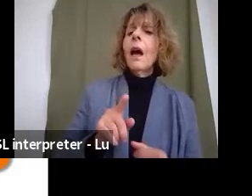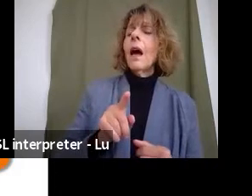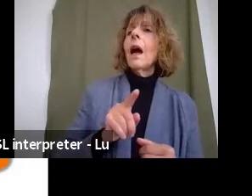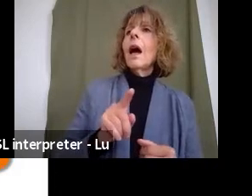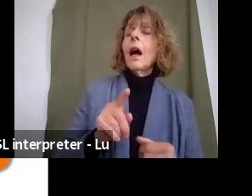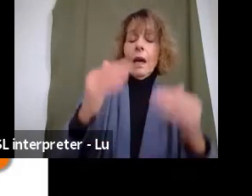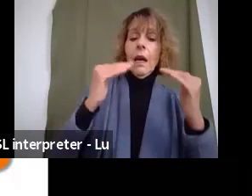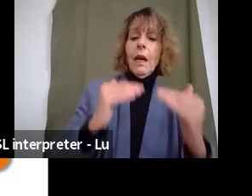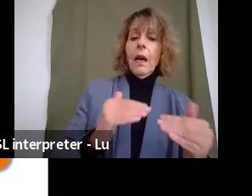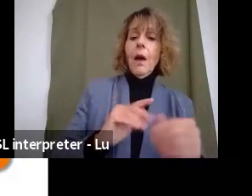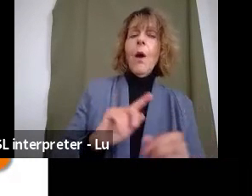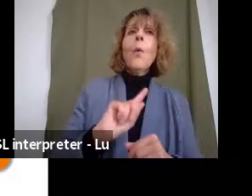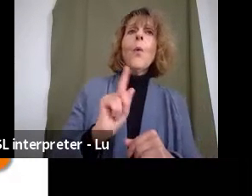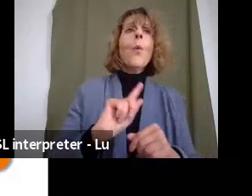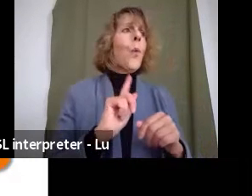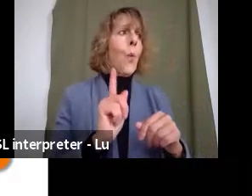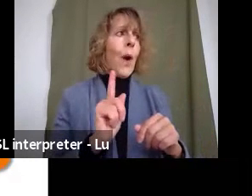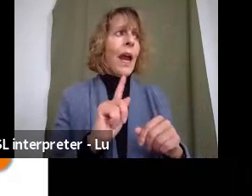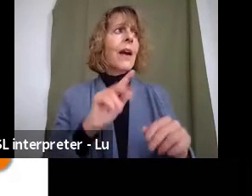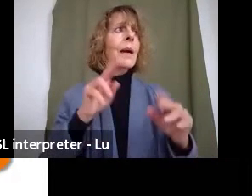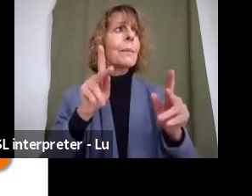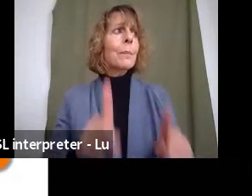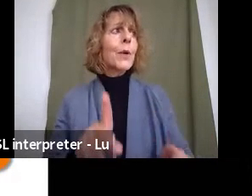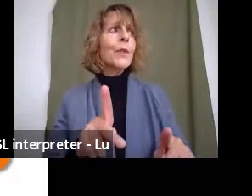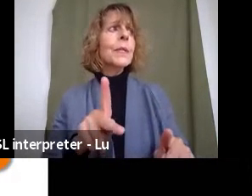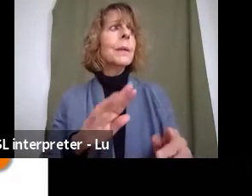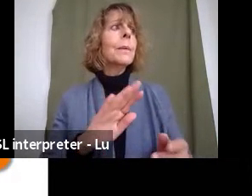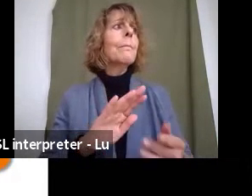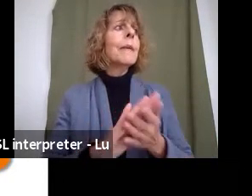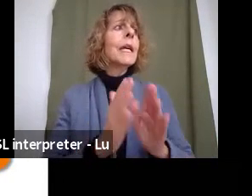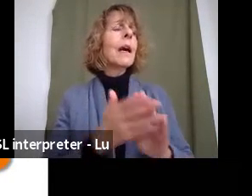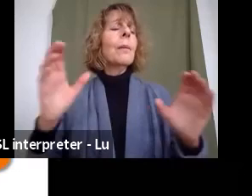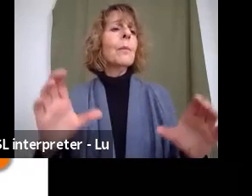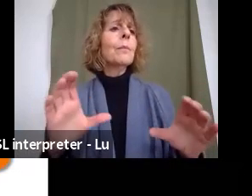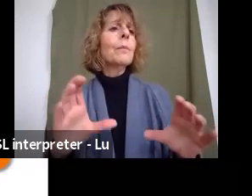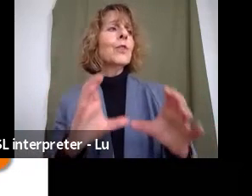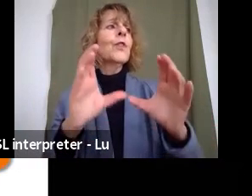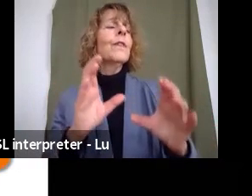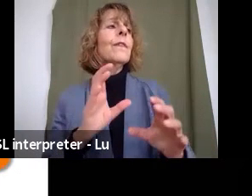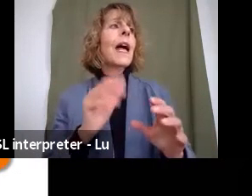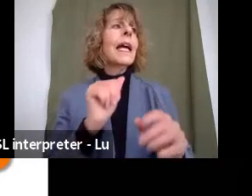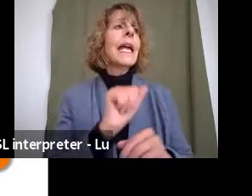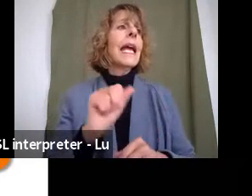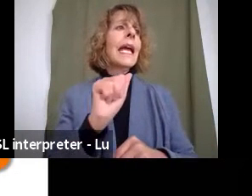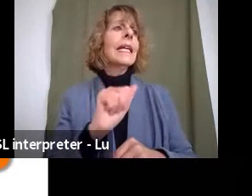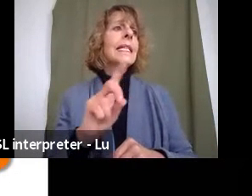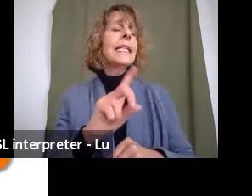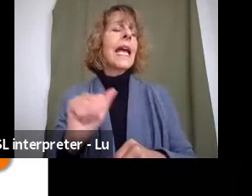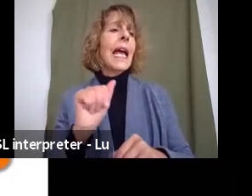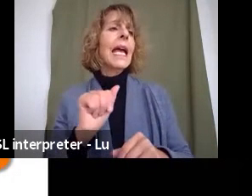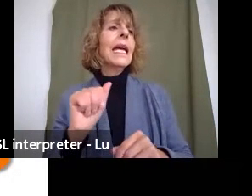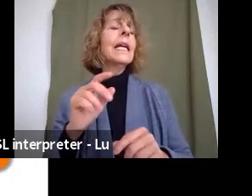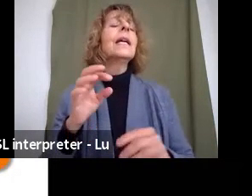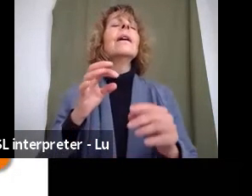So if you email Stacy or me, Mary, we'd be glad to get you more information. Laura says many states